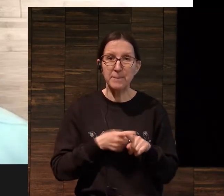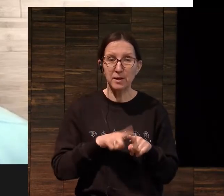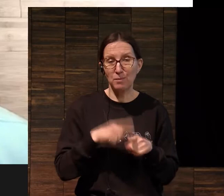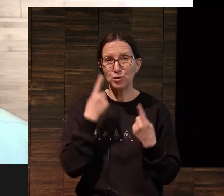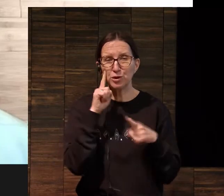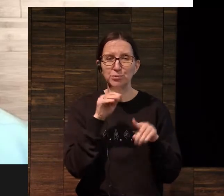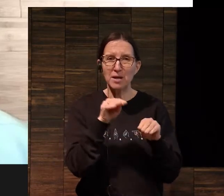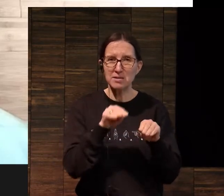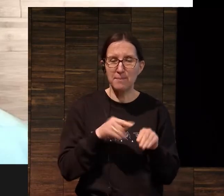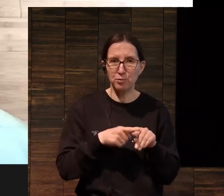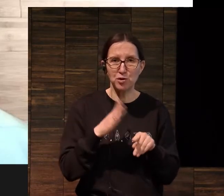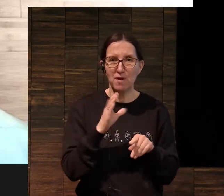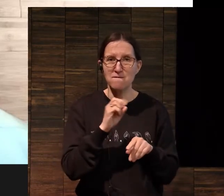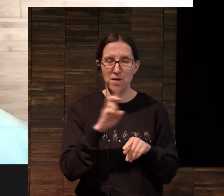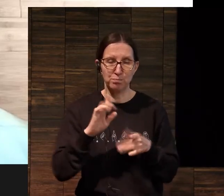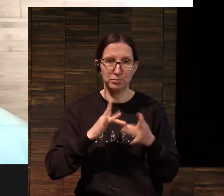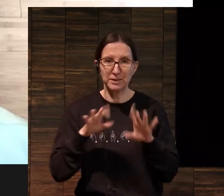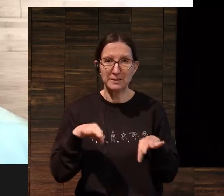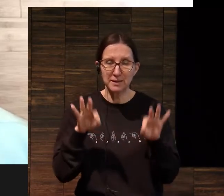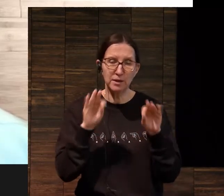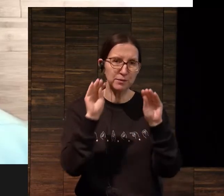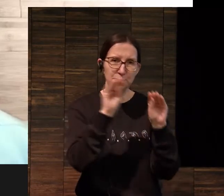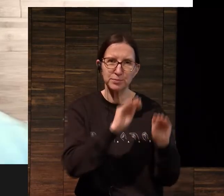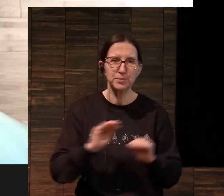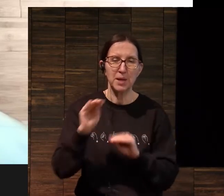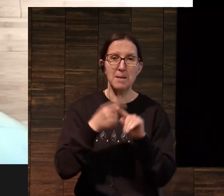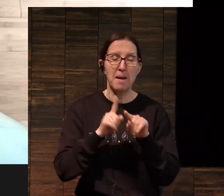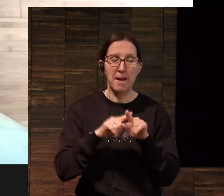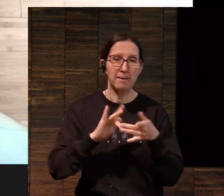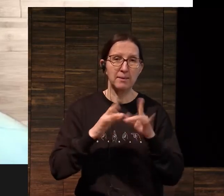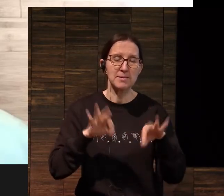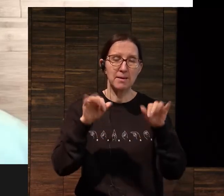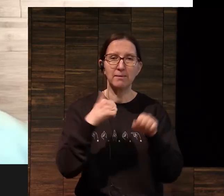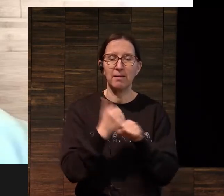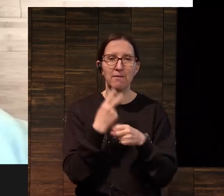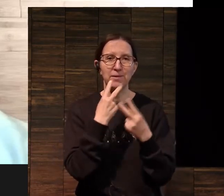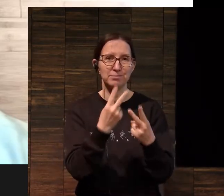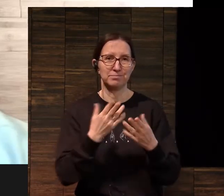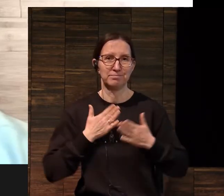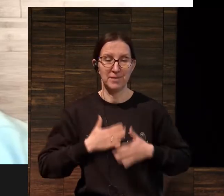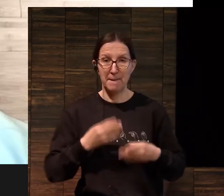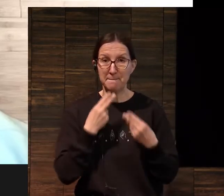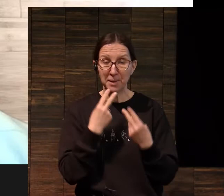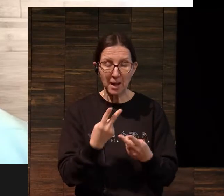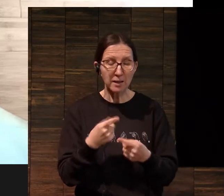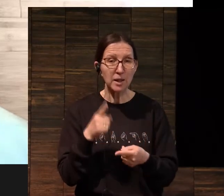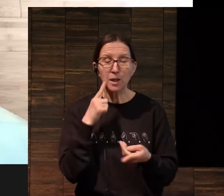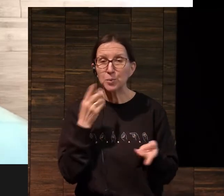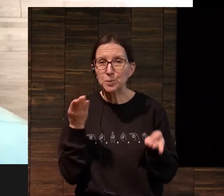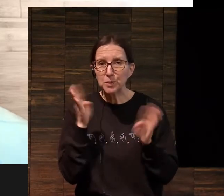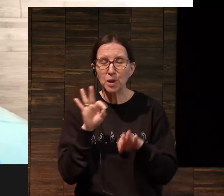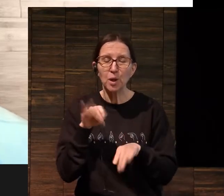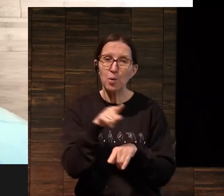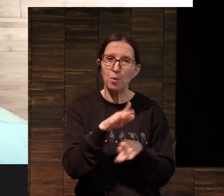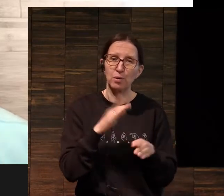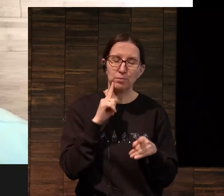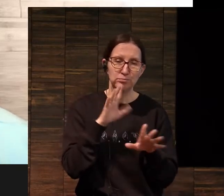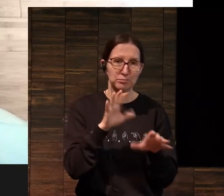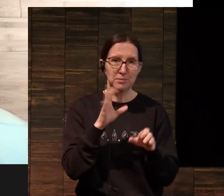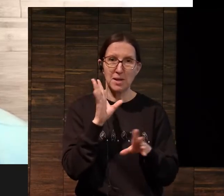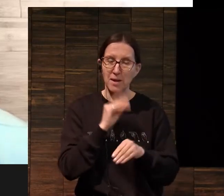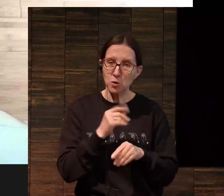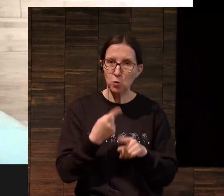eye, not for accessibility. And on top of the design teams, you have content and marketing teams. So you have the